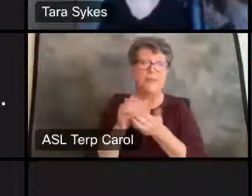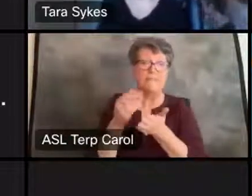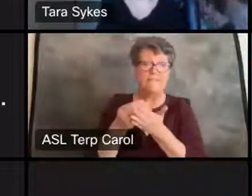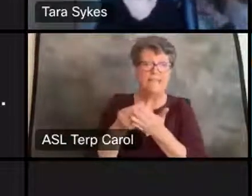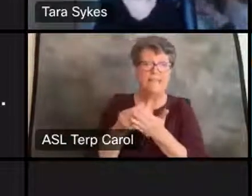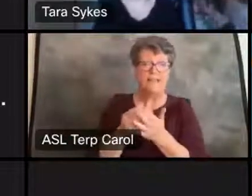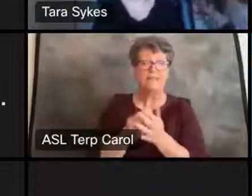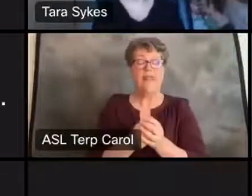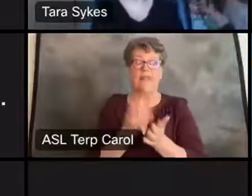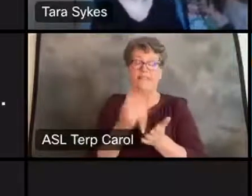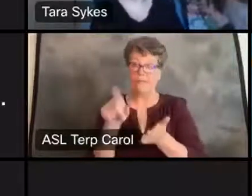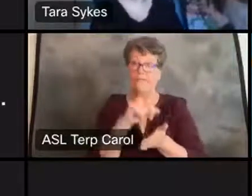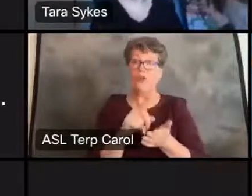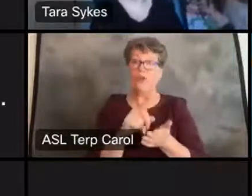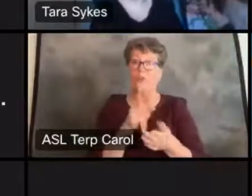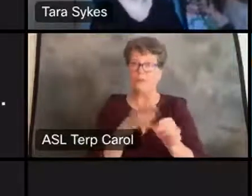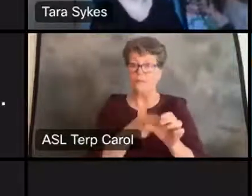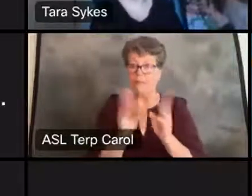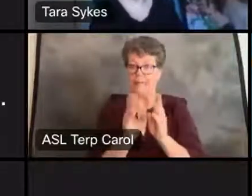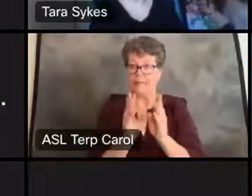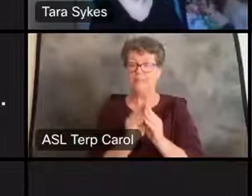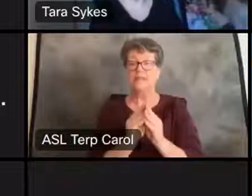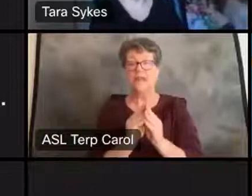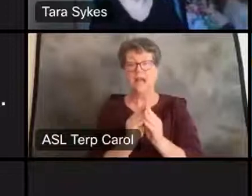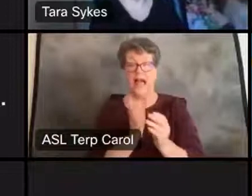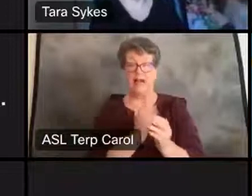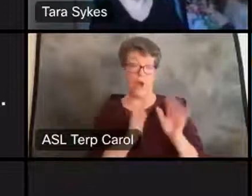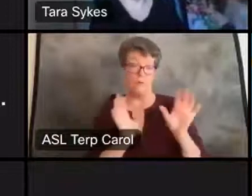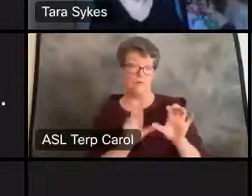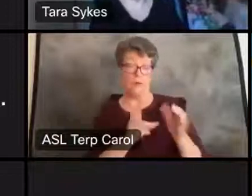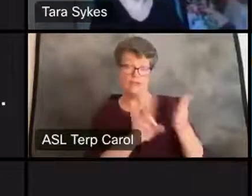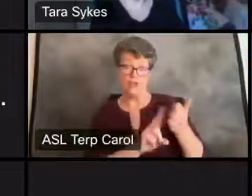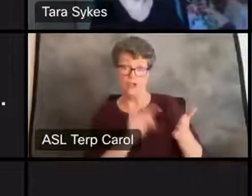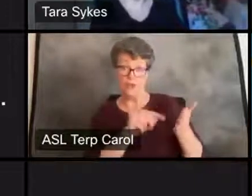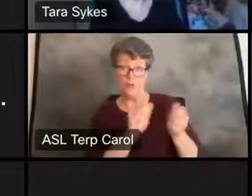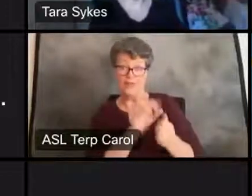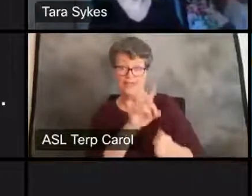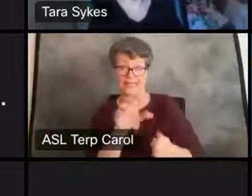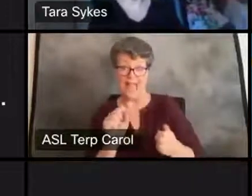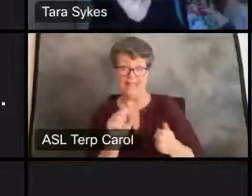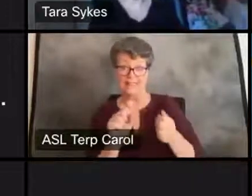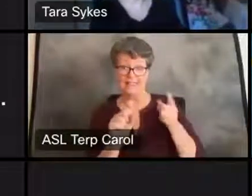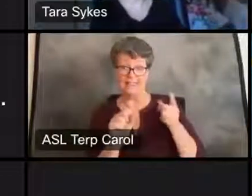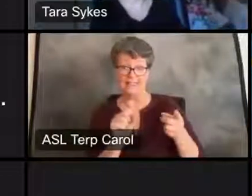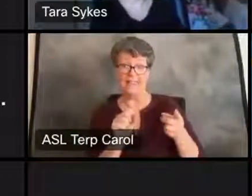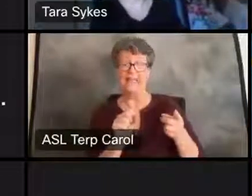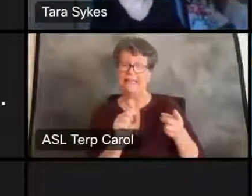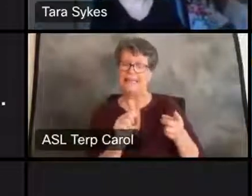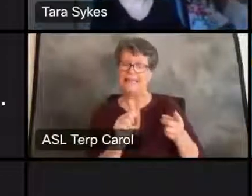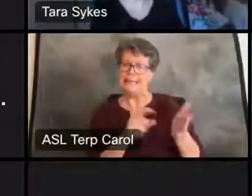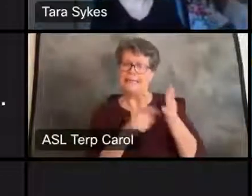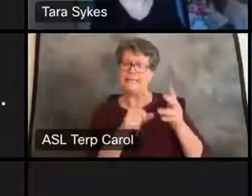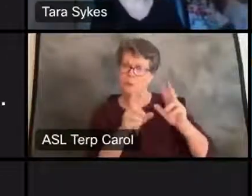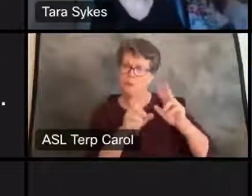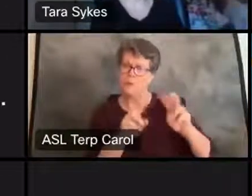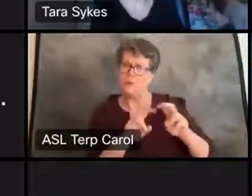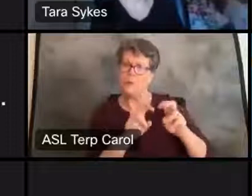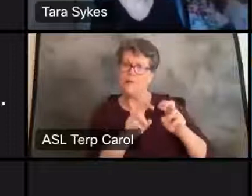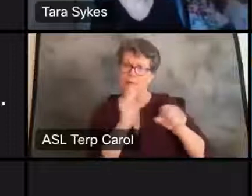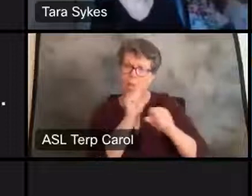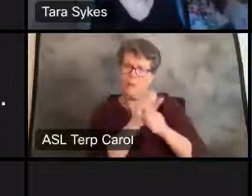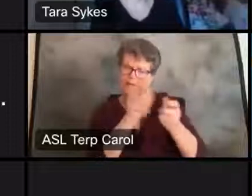that Carly and I were seeing involved in the emails, all the way up to the president of the college as well, who's intimately